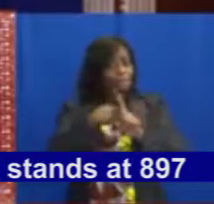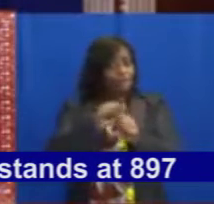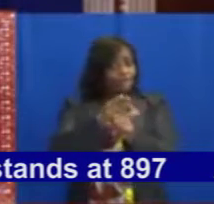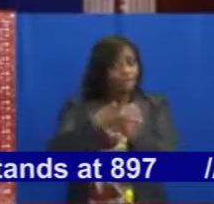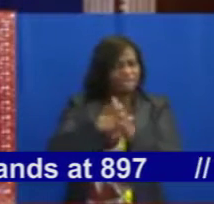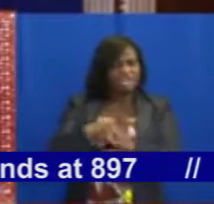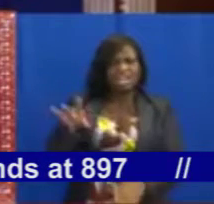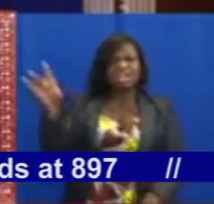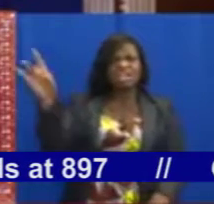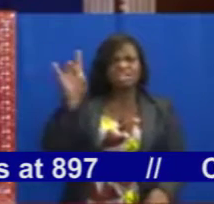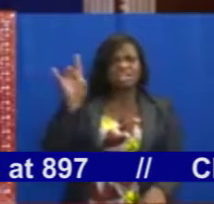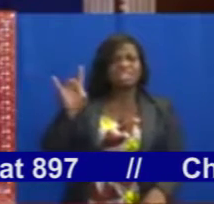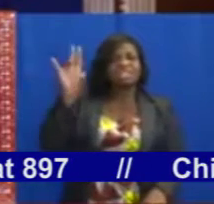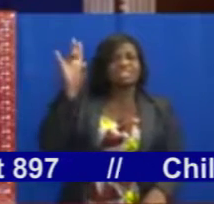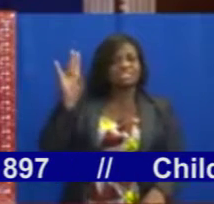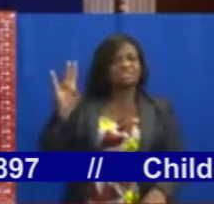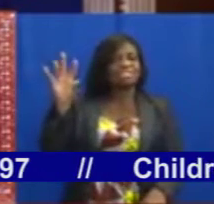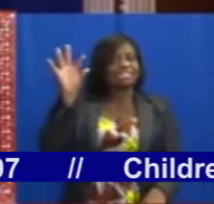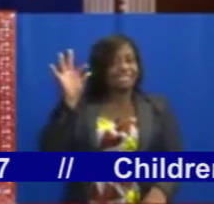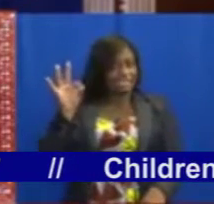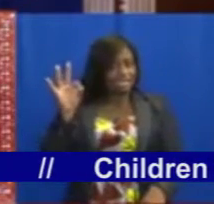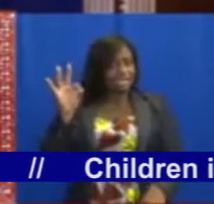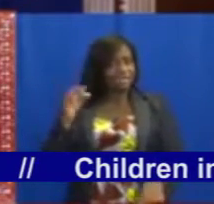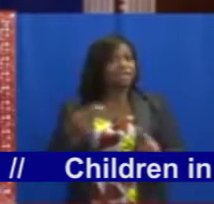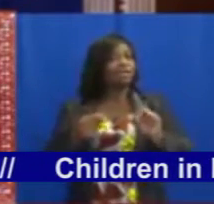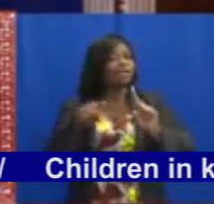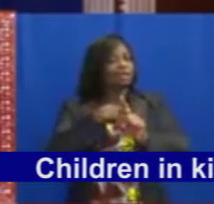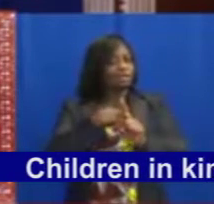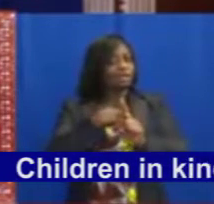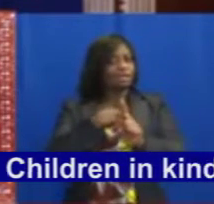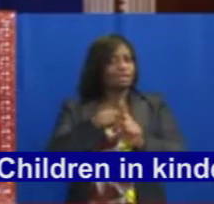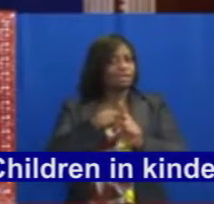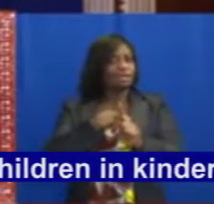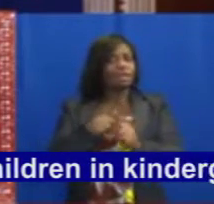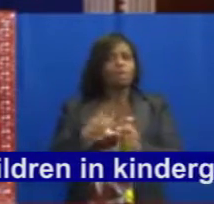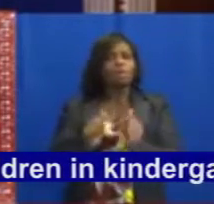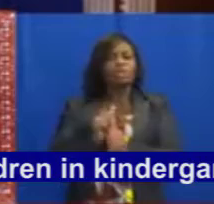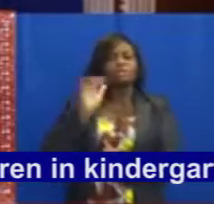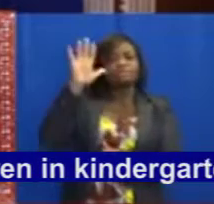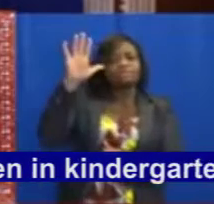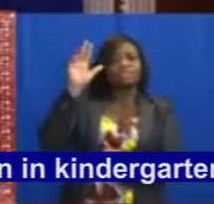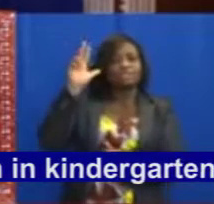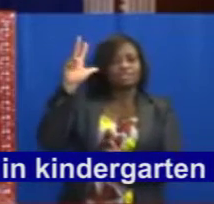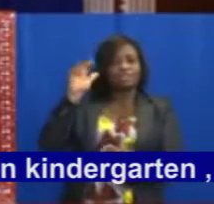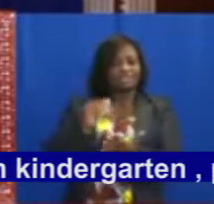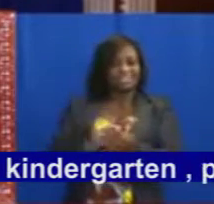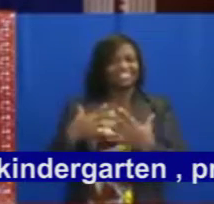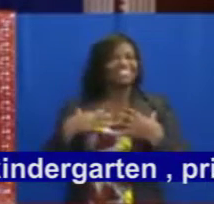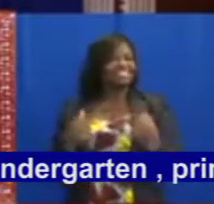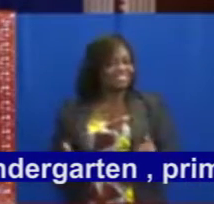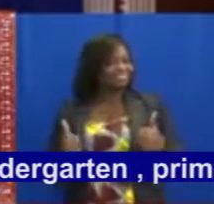eye opepon da edi kan January 1st 2021 Ghana are recording 879